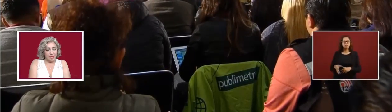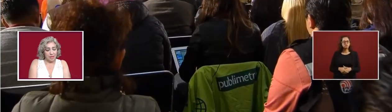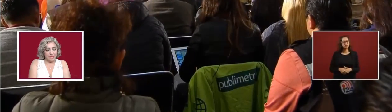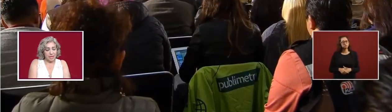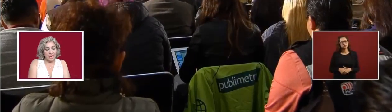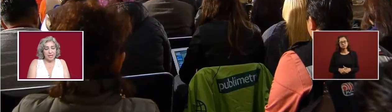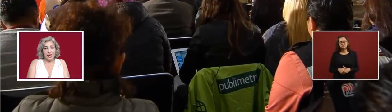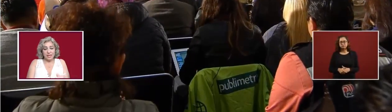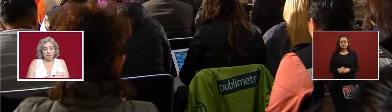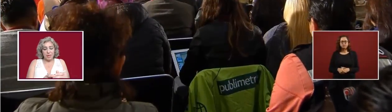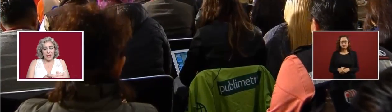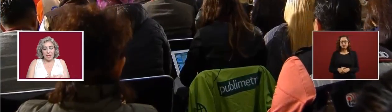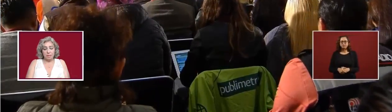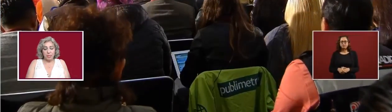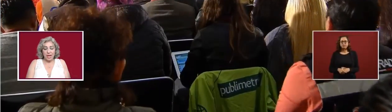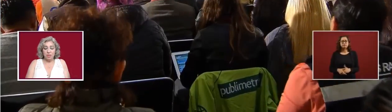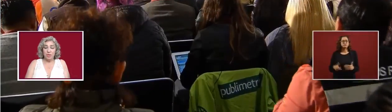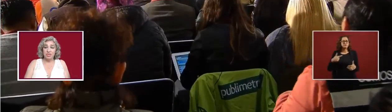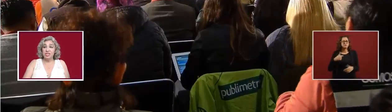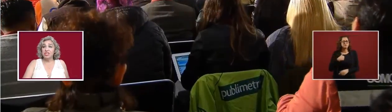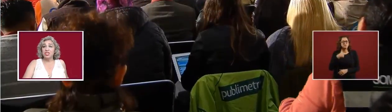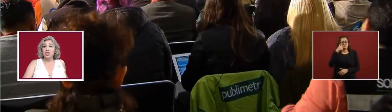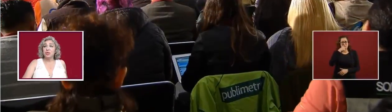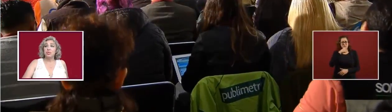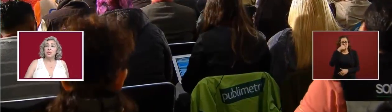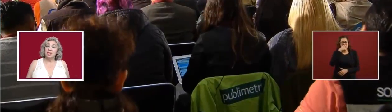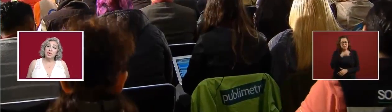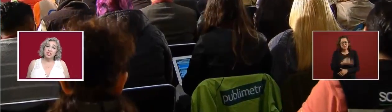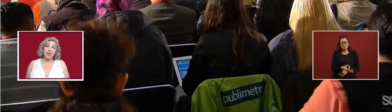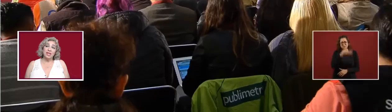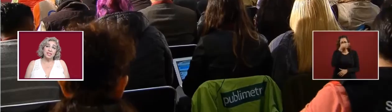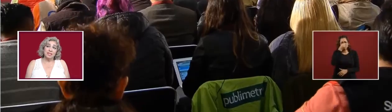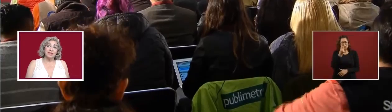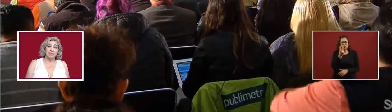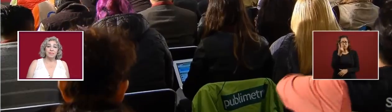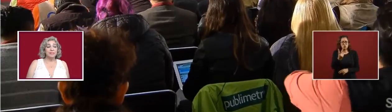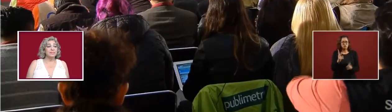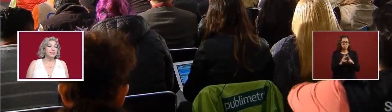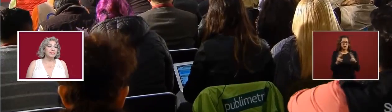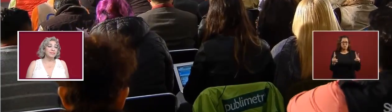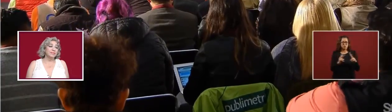Because I did my campaign with just two trucks.